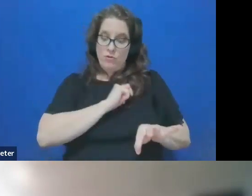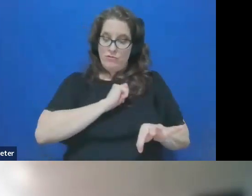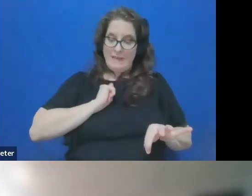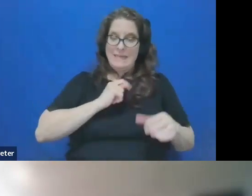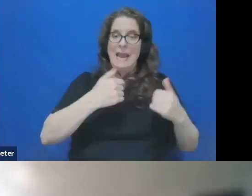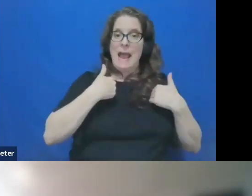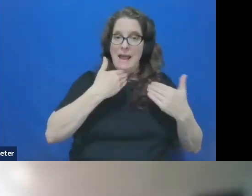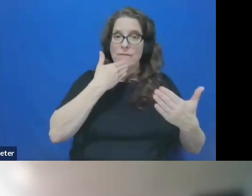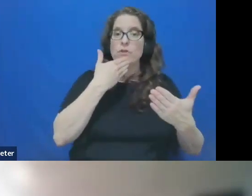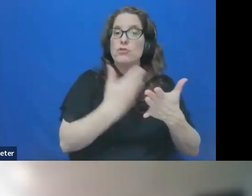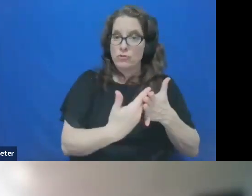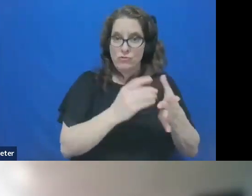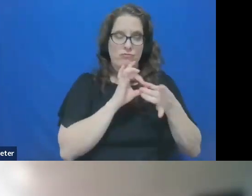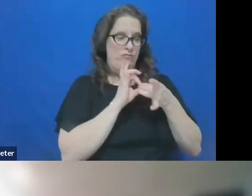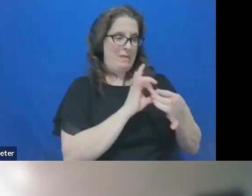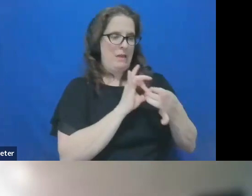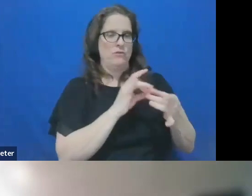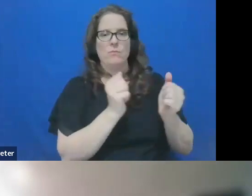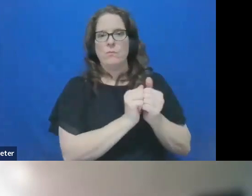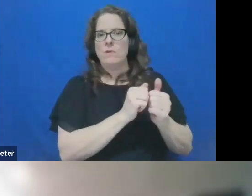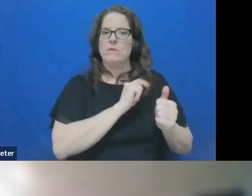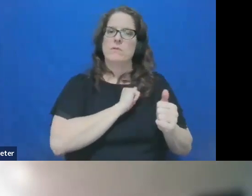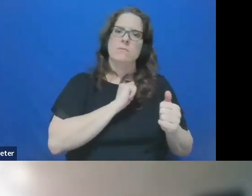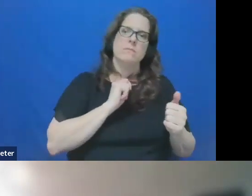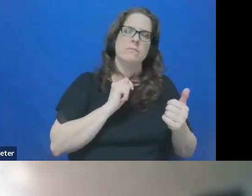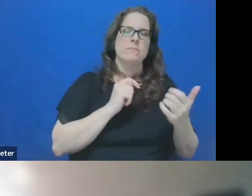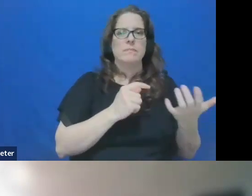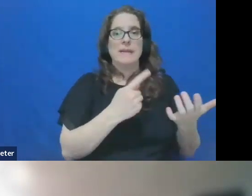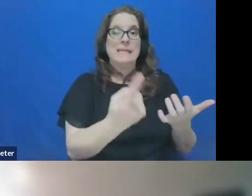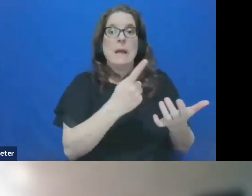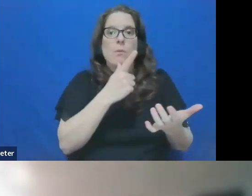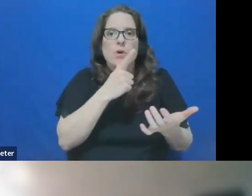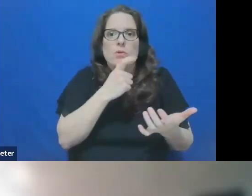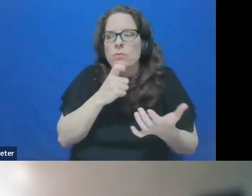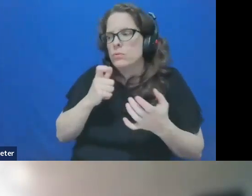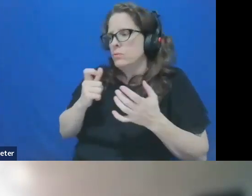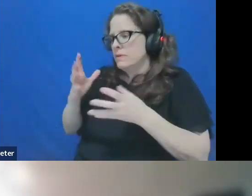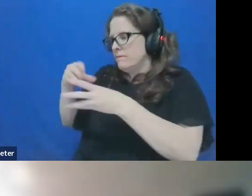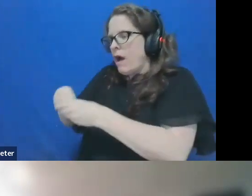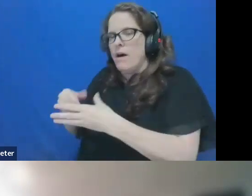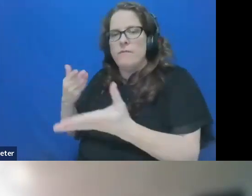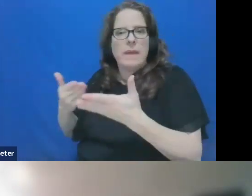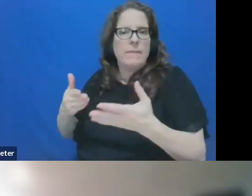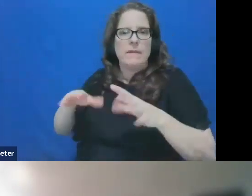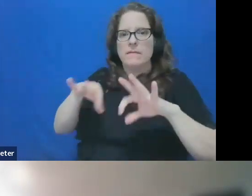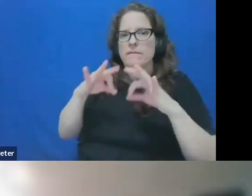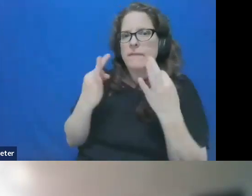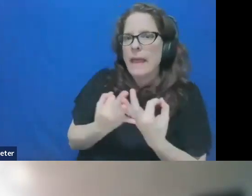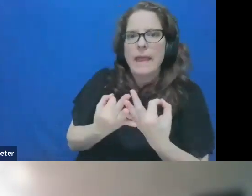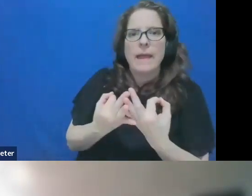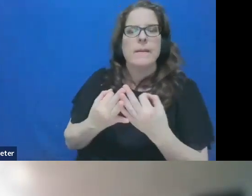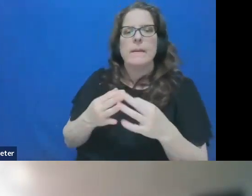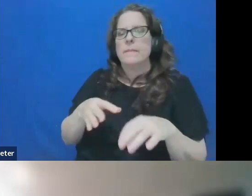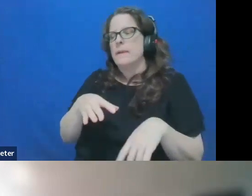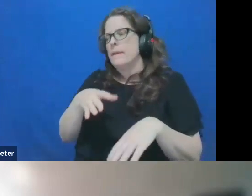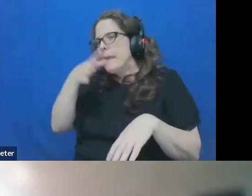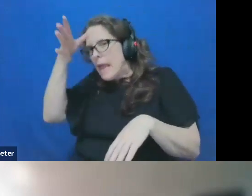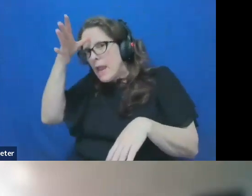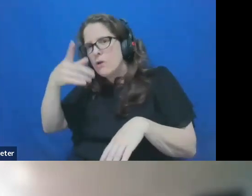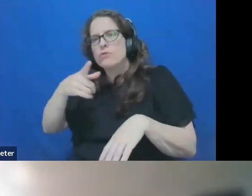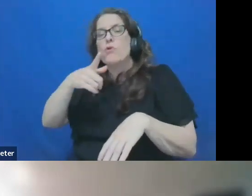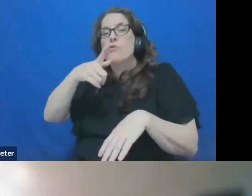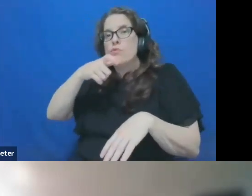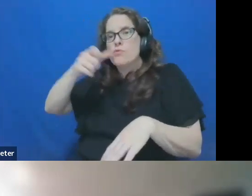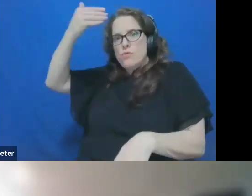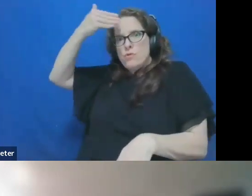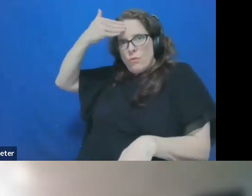Sometimes that's a parent or guardian. Sometimes that's another relative or a close family friend, somebody that is checking on the special